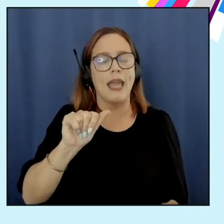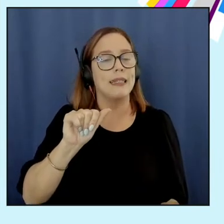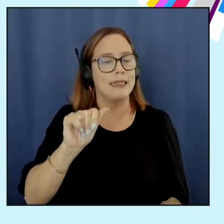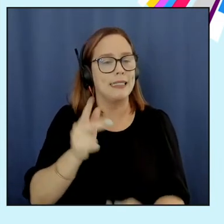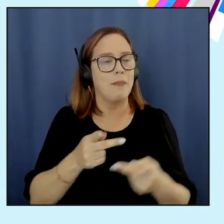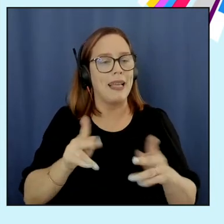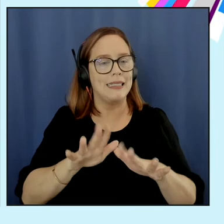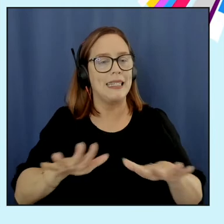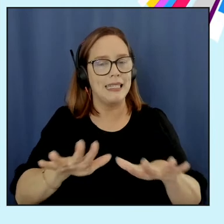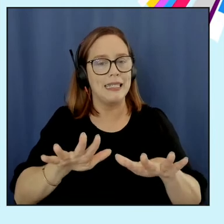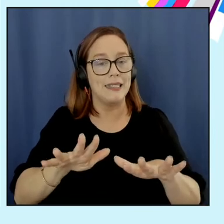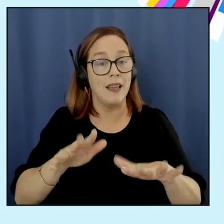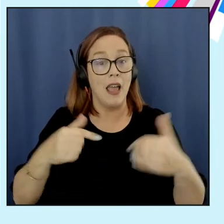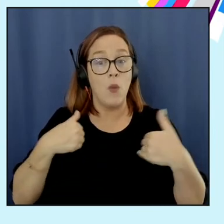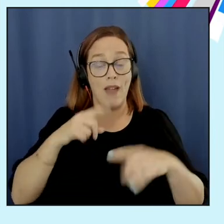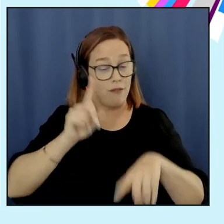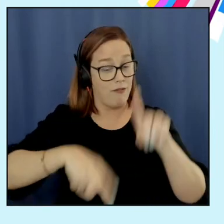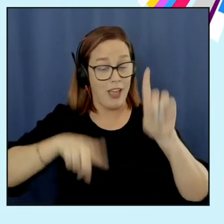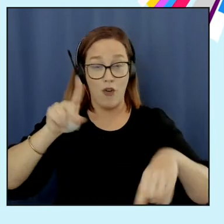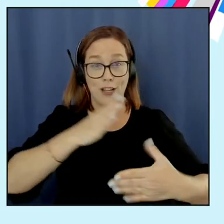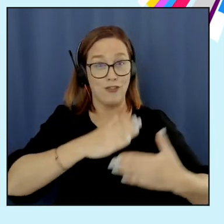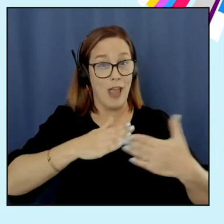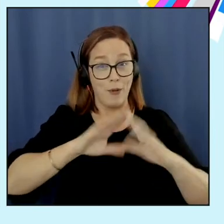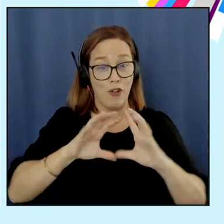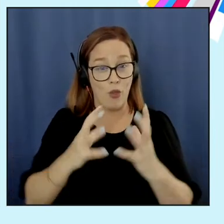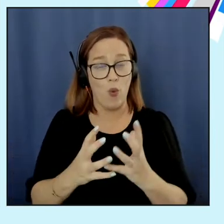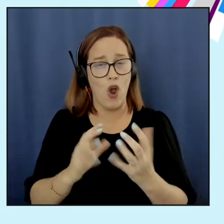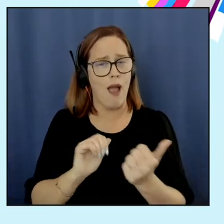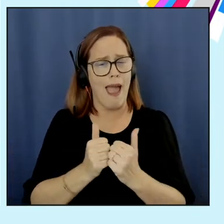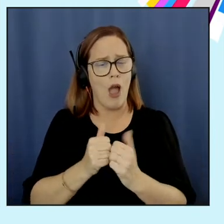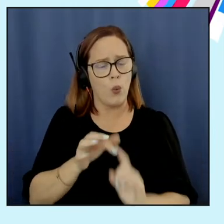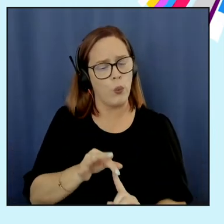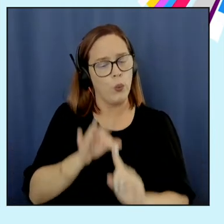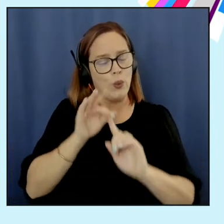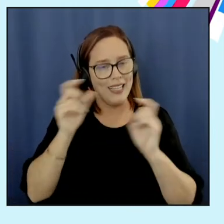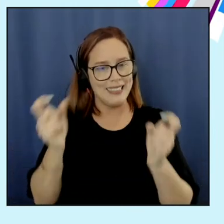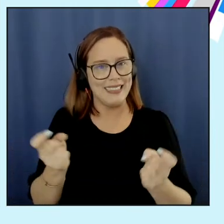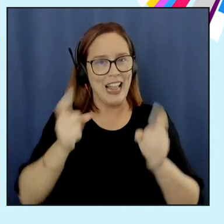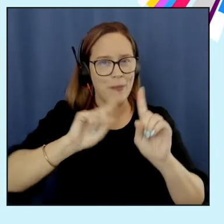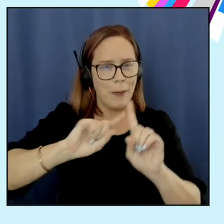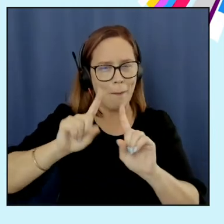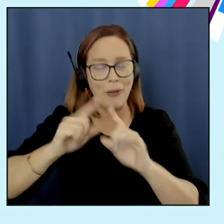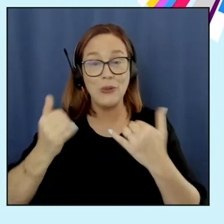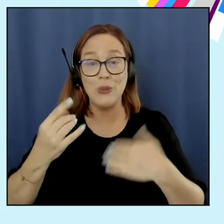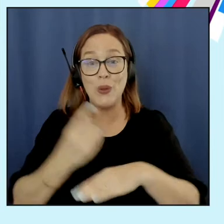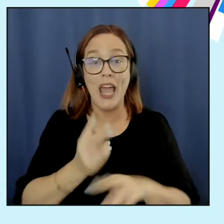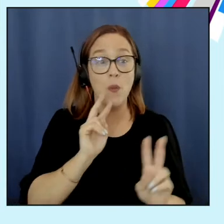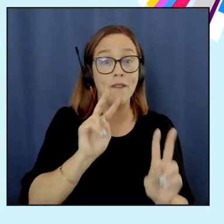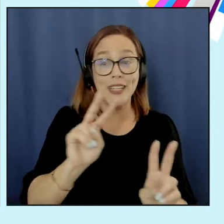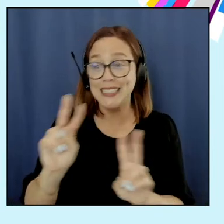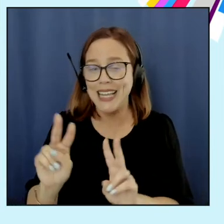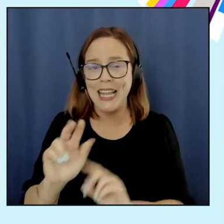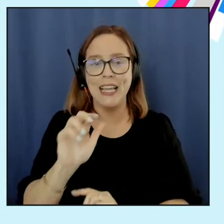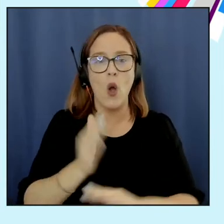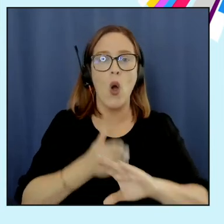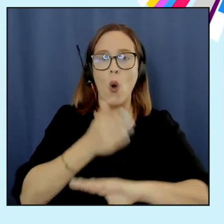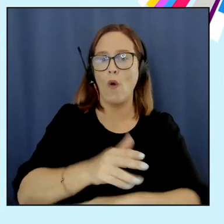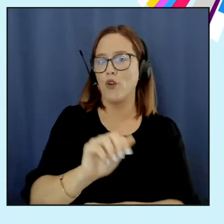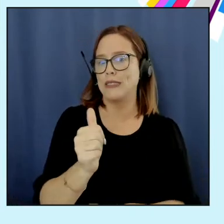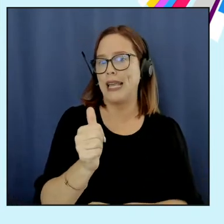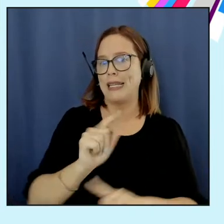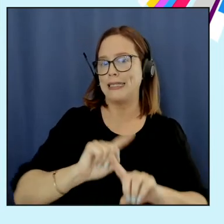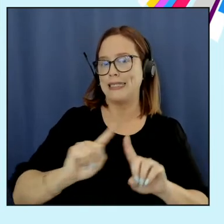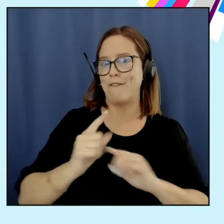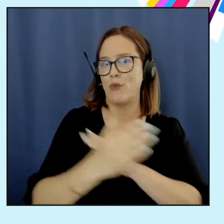Pride is uniquely celebrated. Today, we're going to visit over 10 different countries in 4 regions. Now, let's start